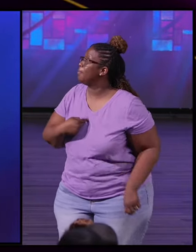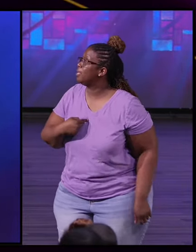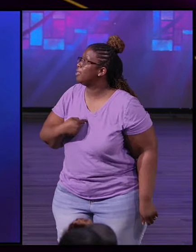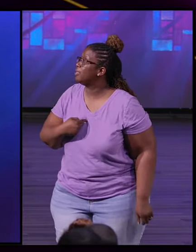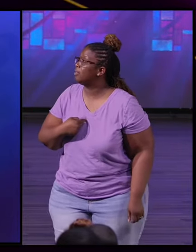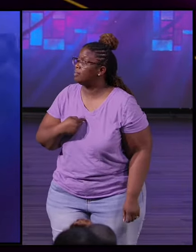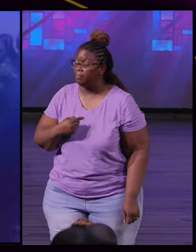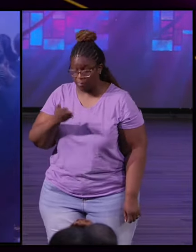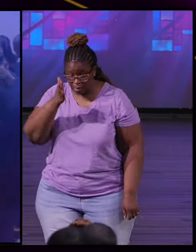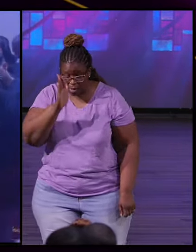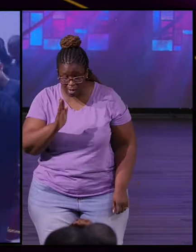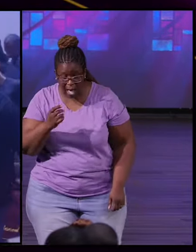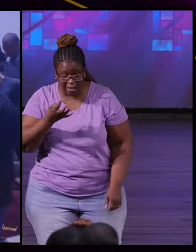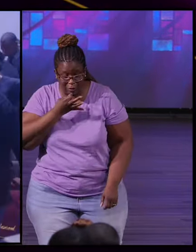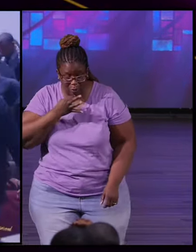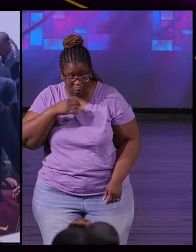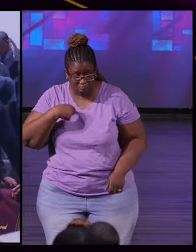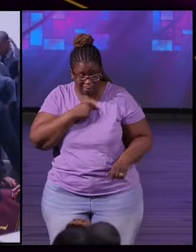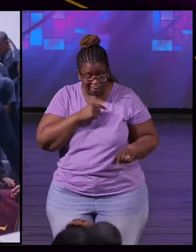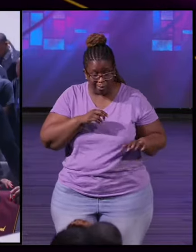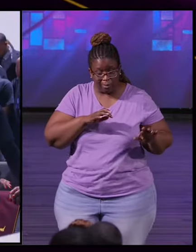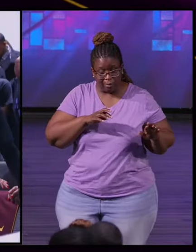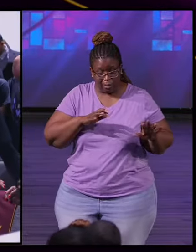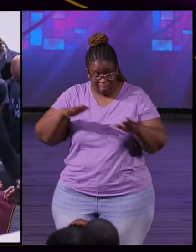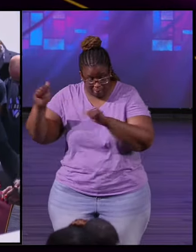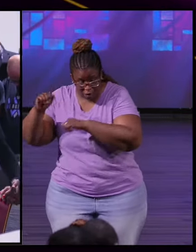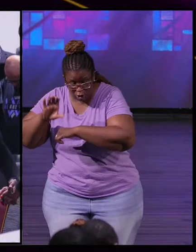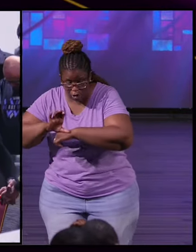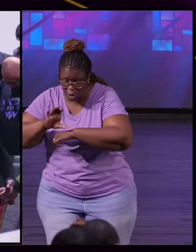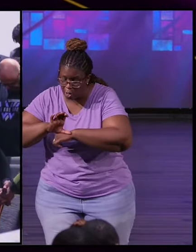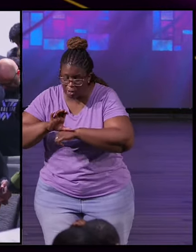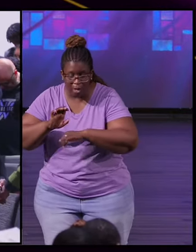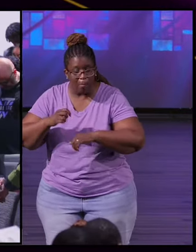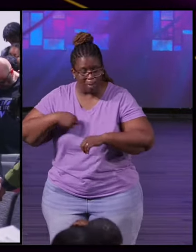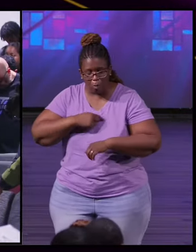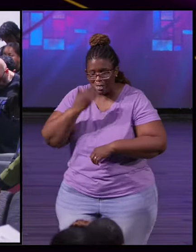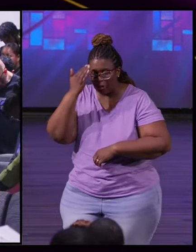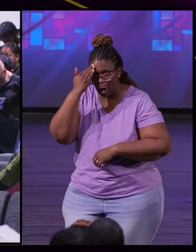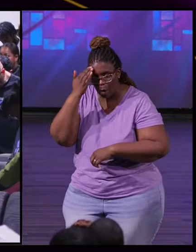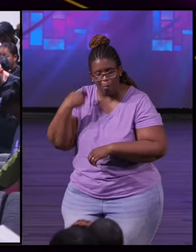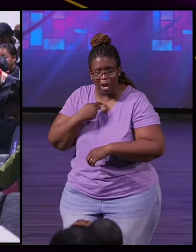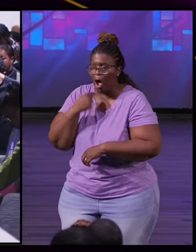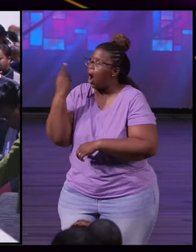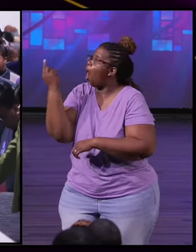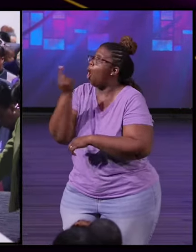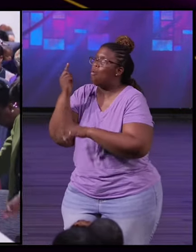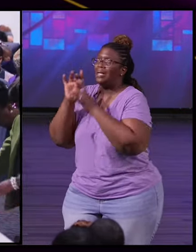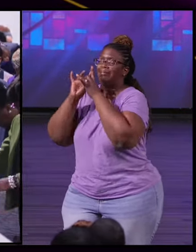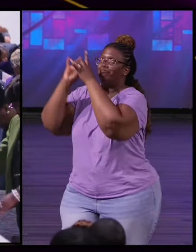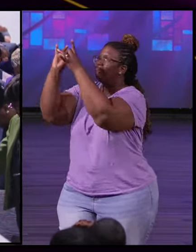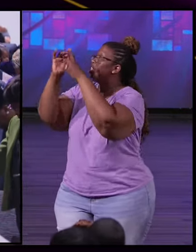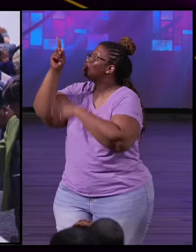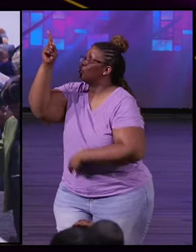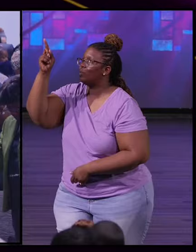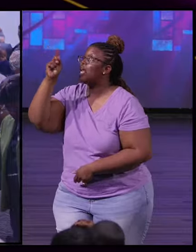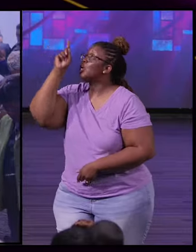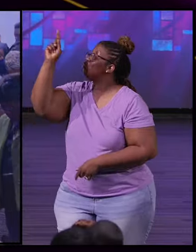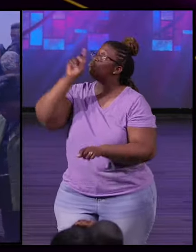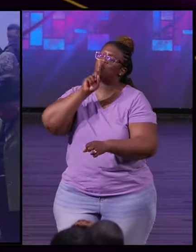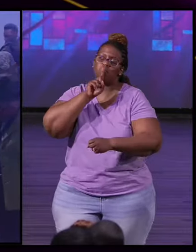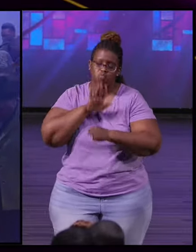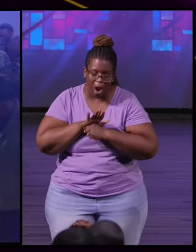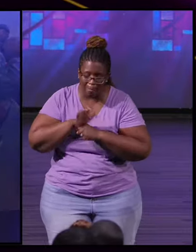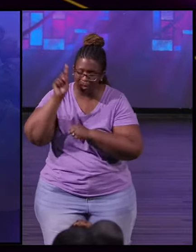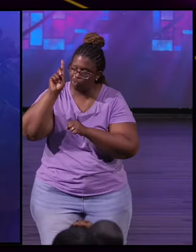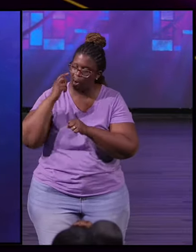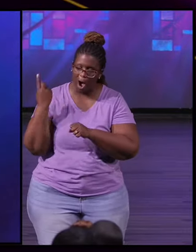And God, as we prepare to leave church today, we know we never leave your presence. You said you're always with